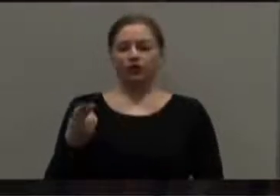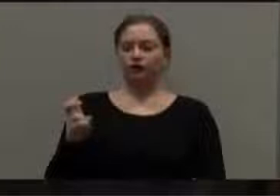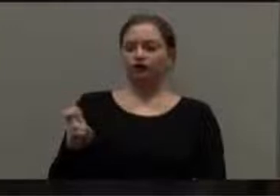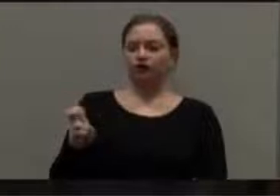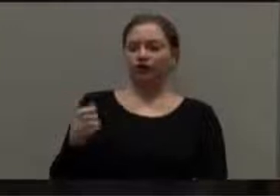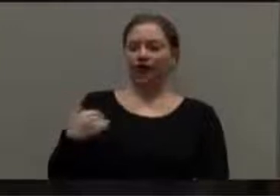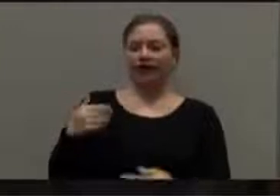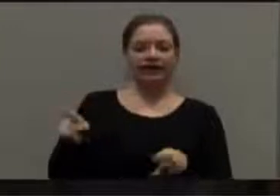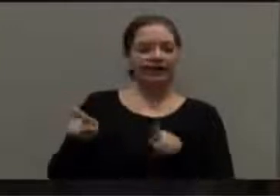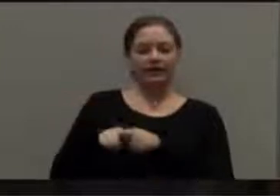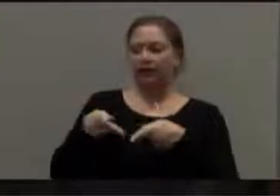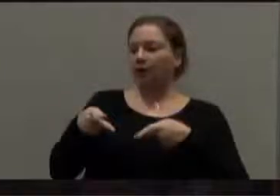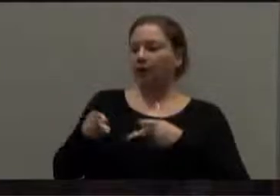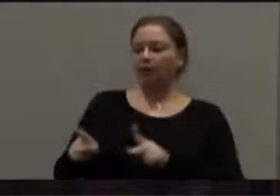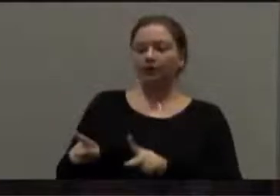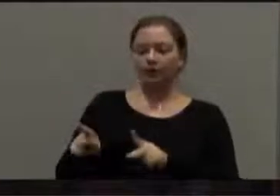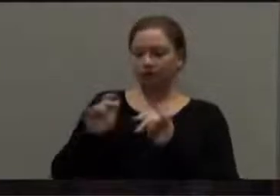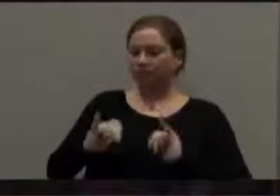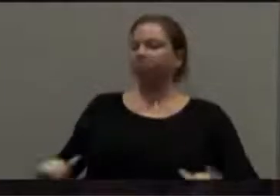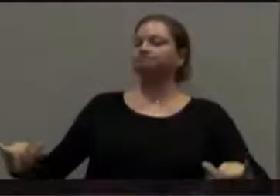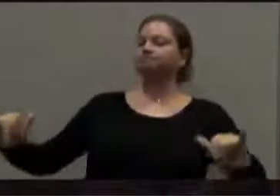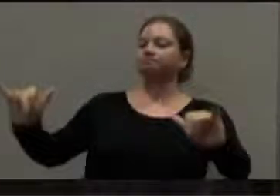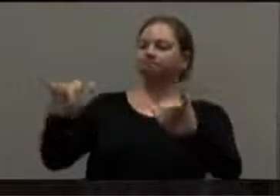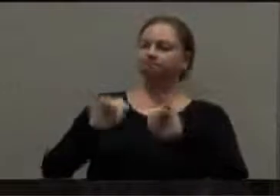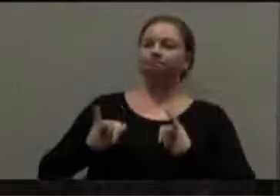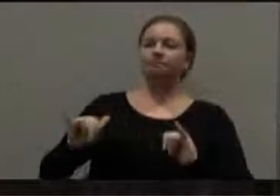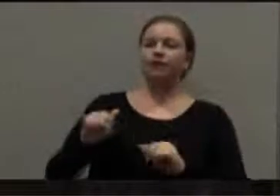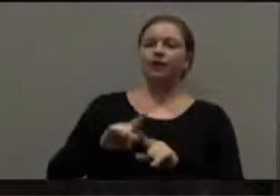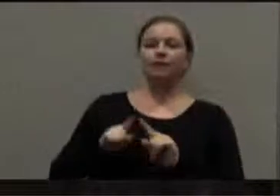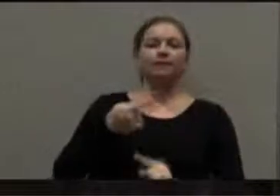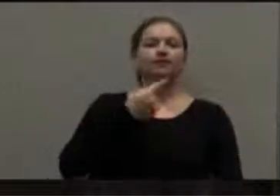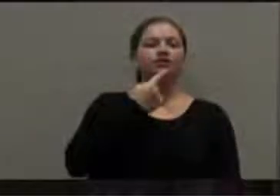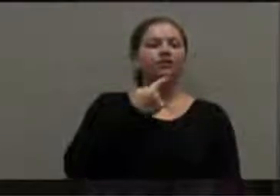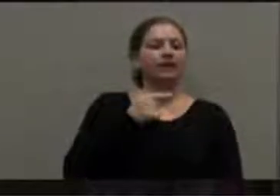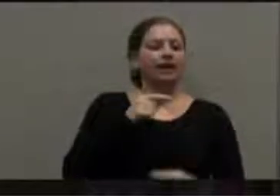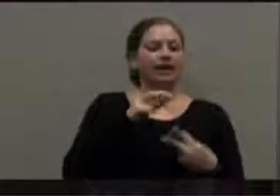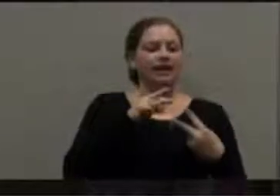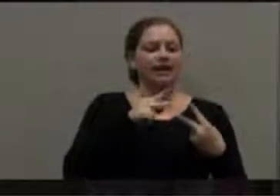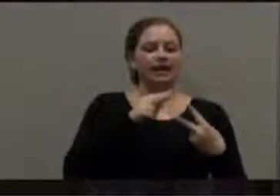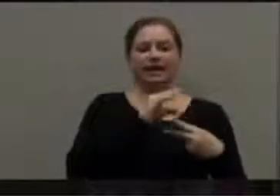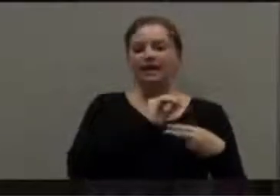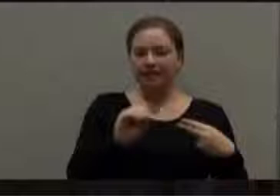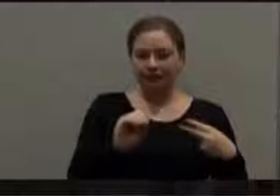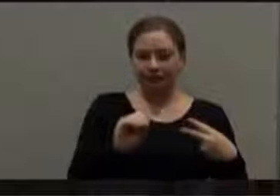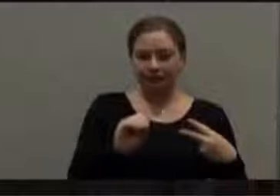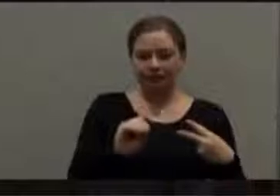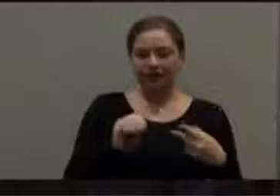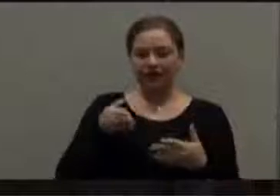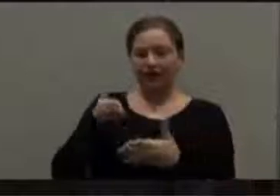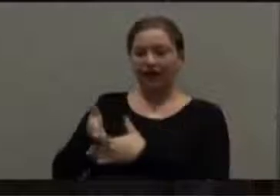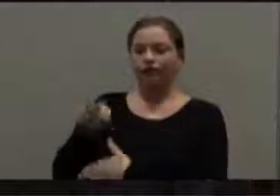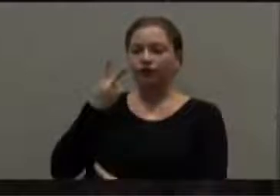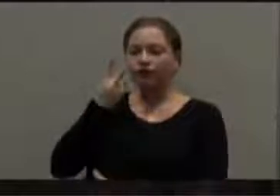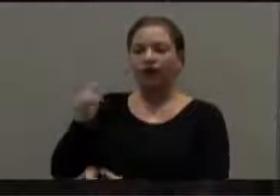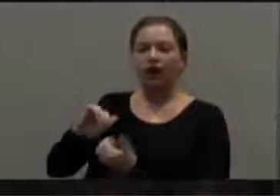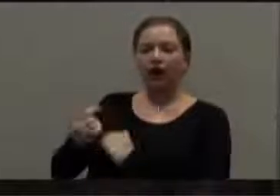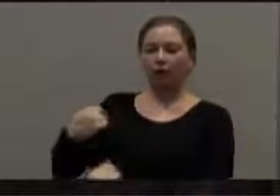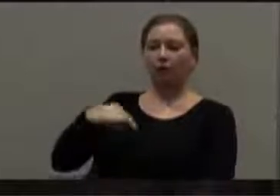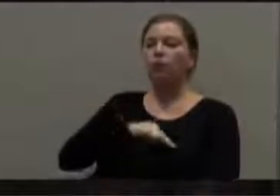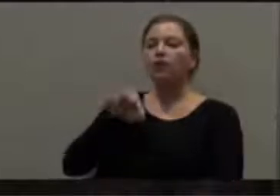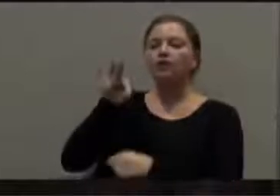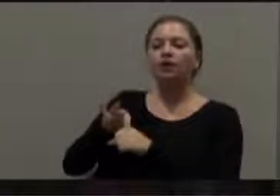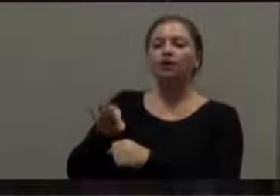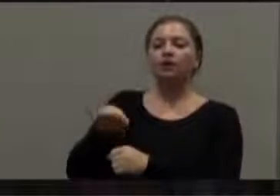same opportunity that everyone else had, and she said neither. And after she saw how it went, she wanted